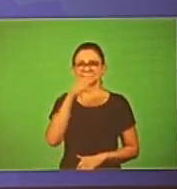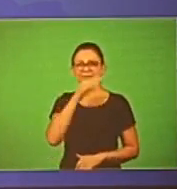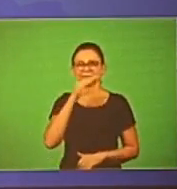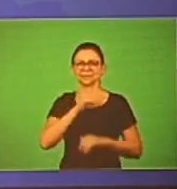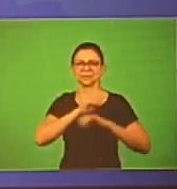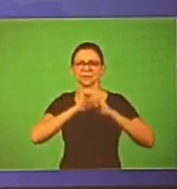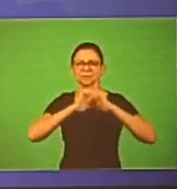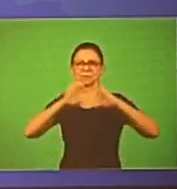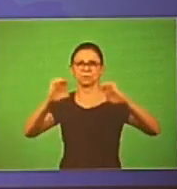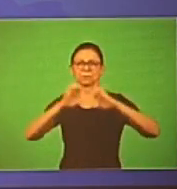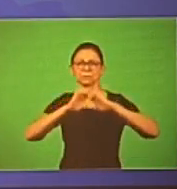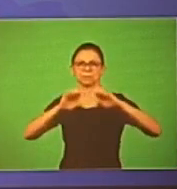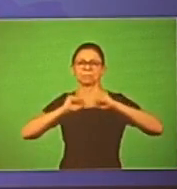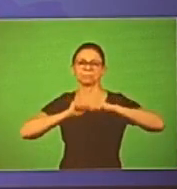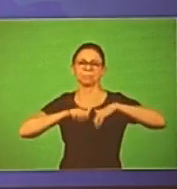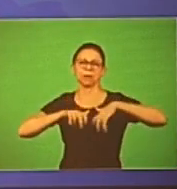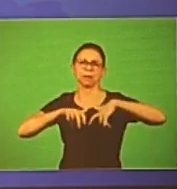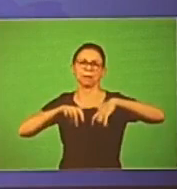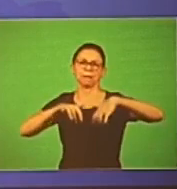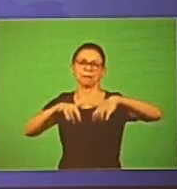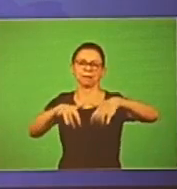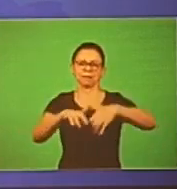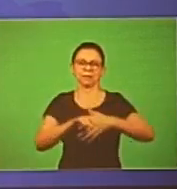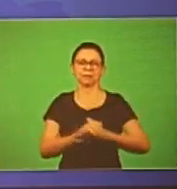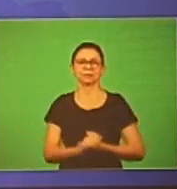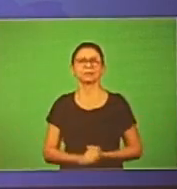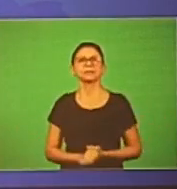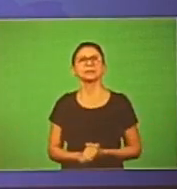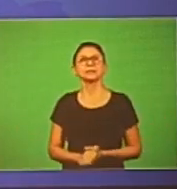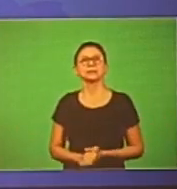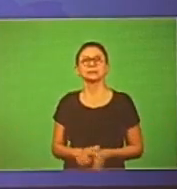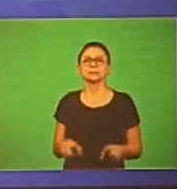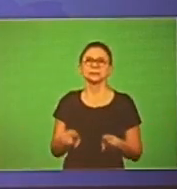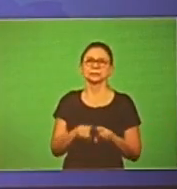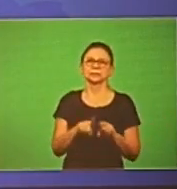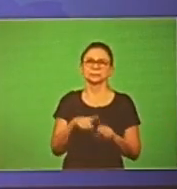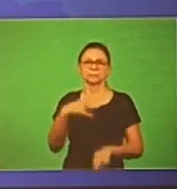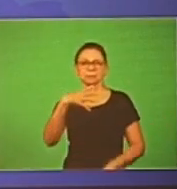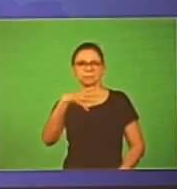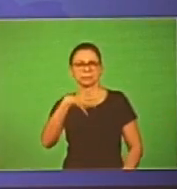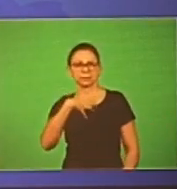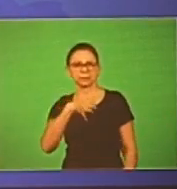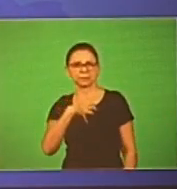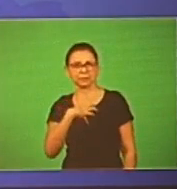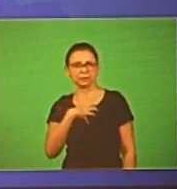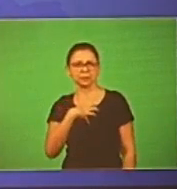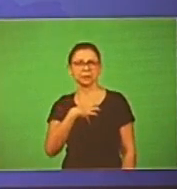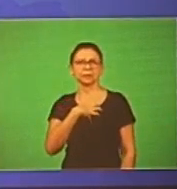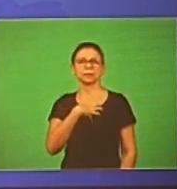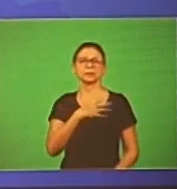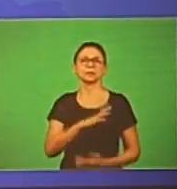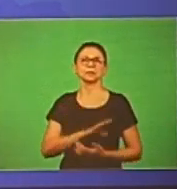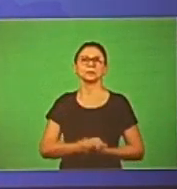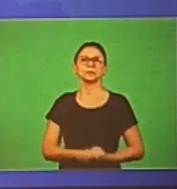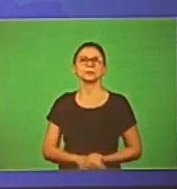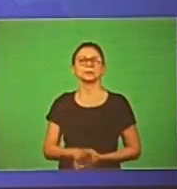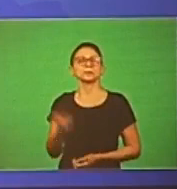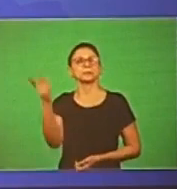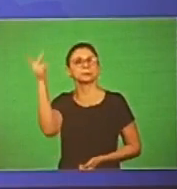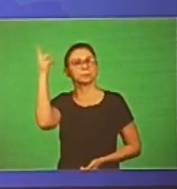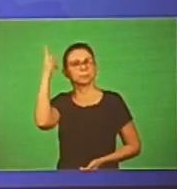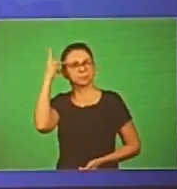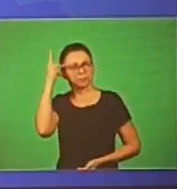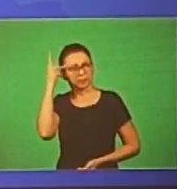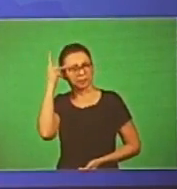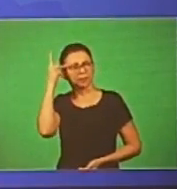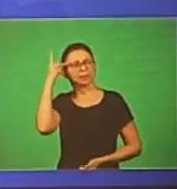going out for the evangelization on the streets, and also Guaratinga in the state of Bahia, and in Guarulhos in the state of São